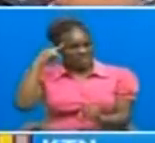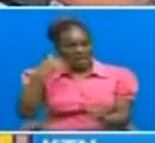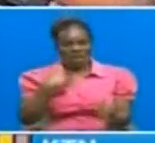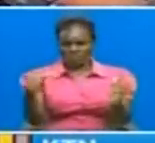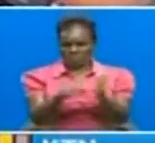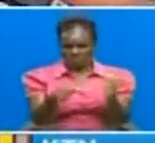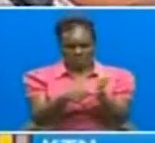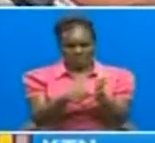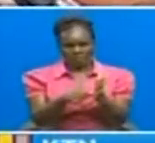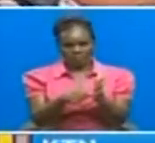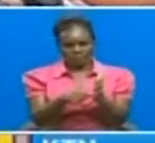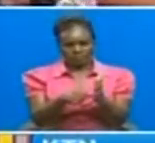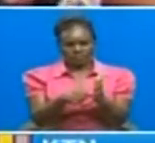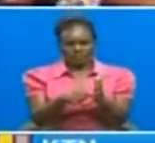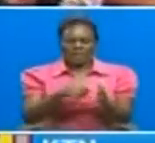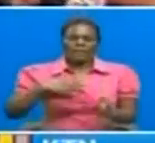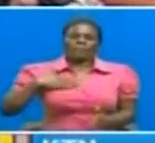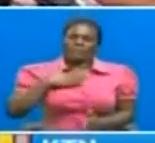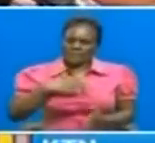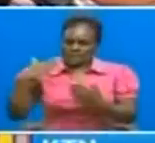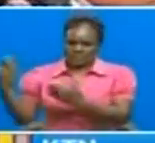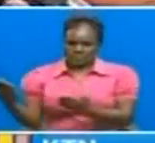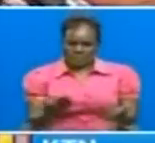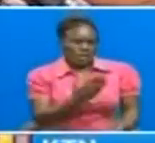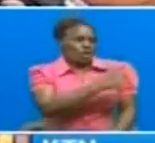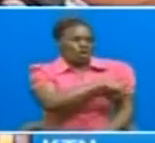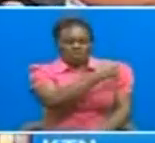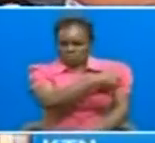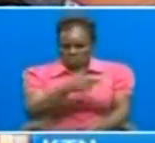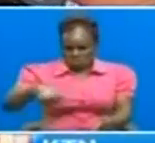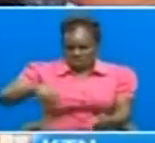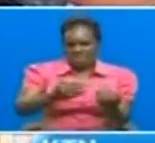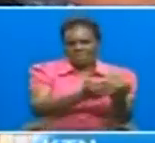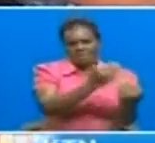because they have fits or their conversions. Please bring them to these hospitals and we shall take care of them.